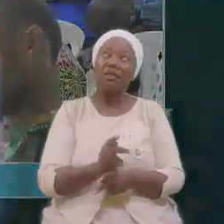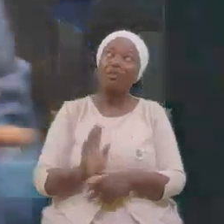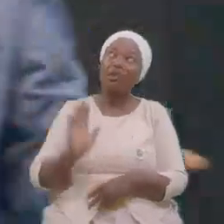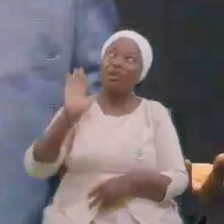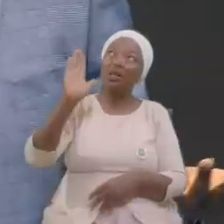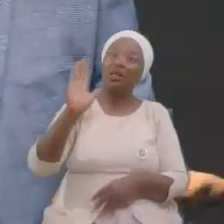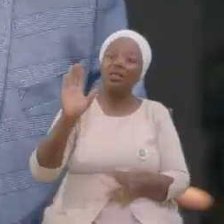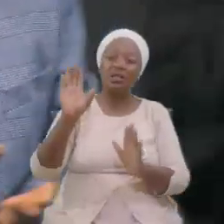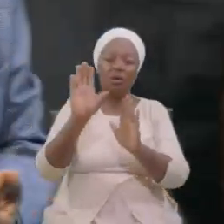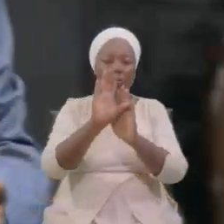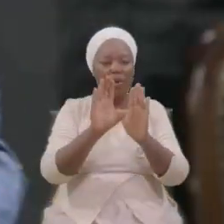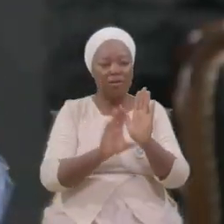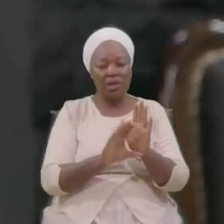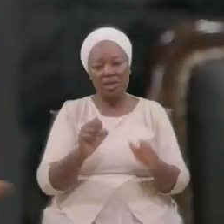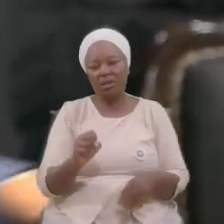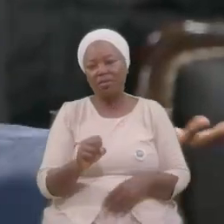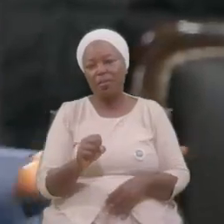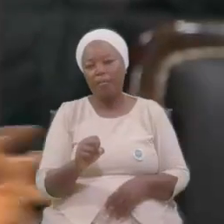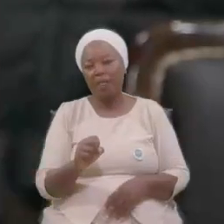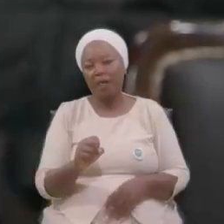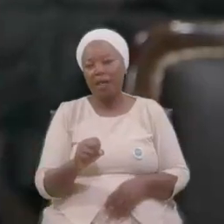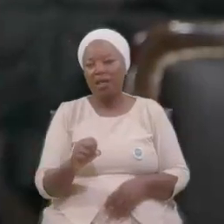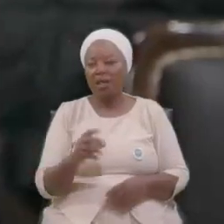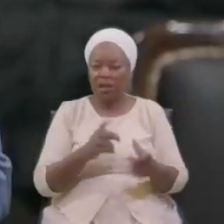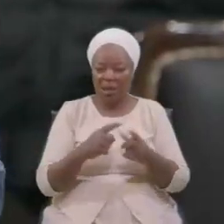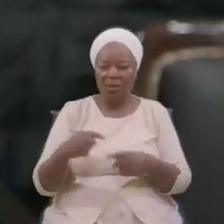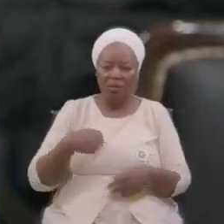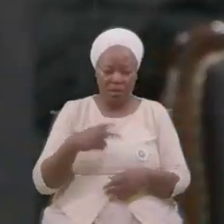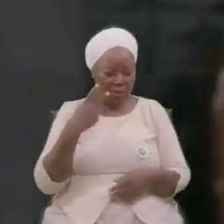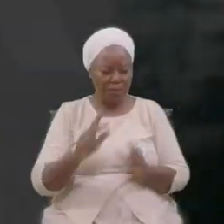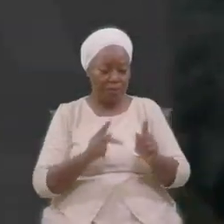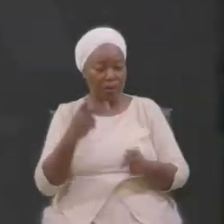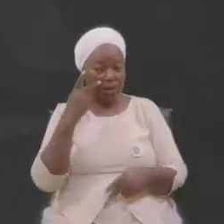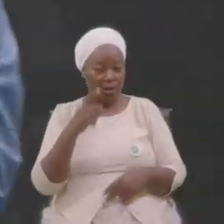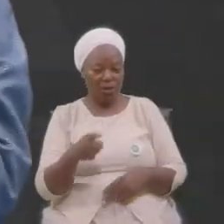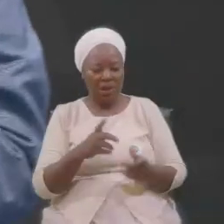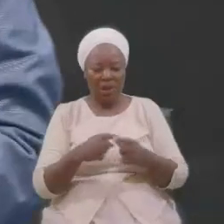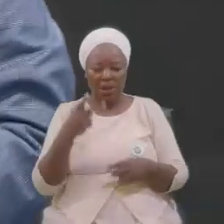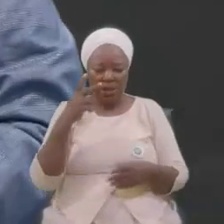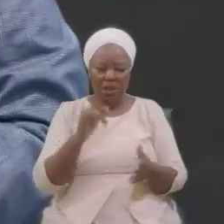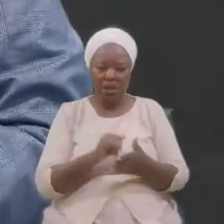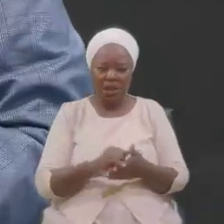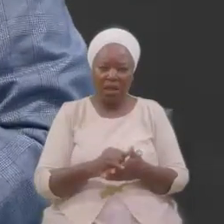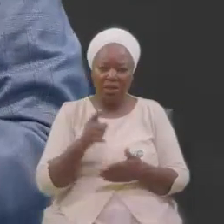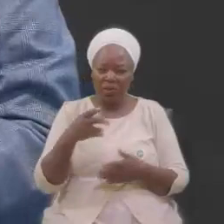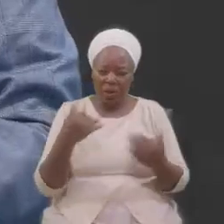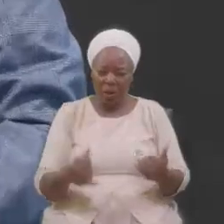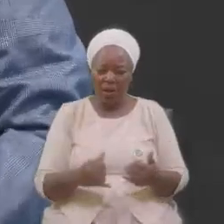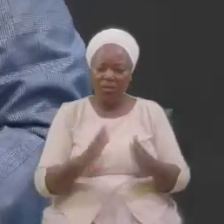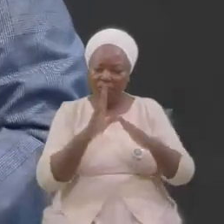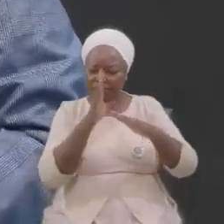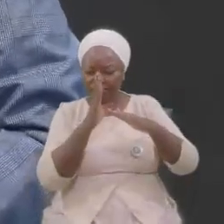commandments. And that's how we're known. People see you, they see that you are now gentle, you